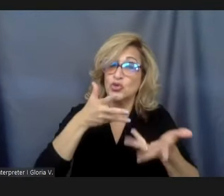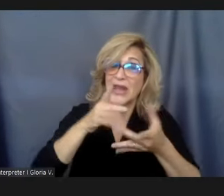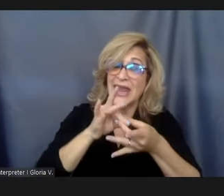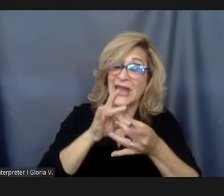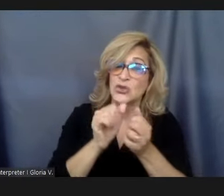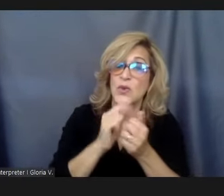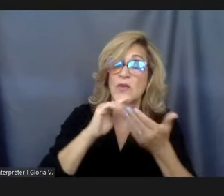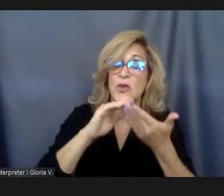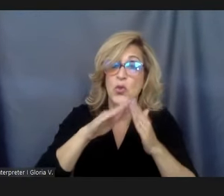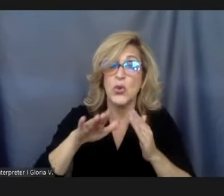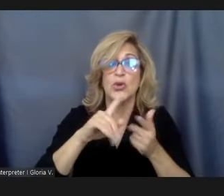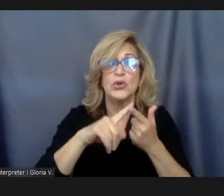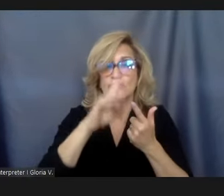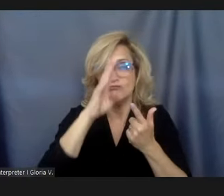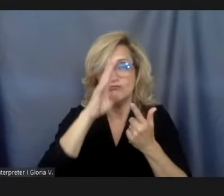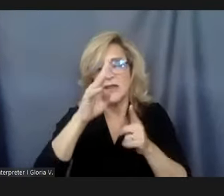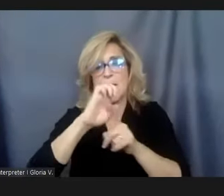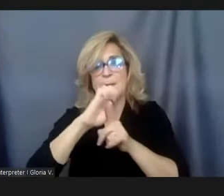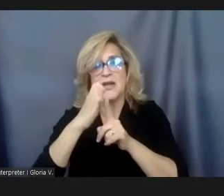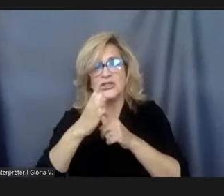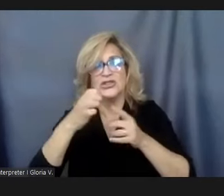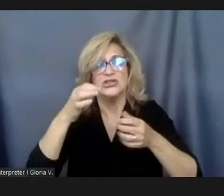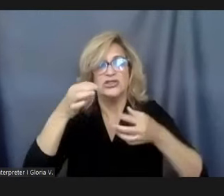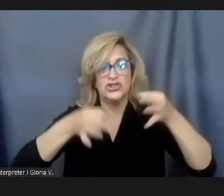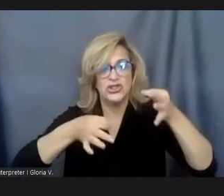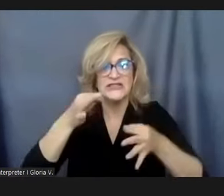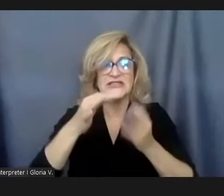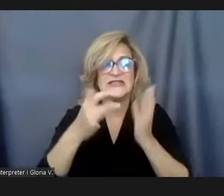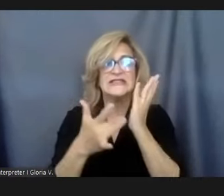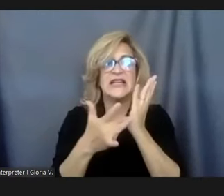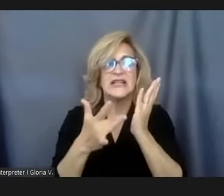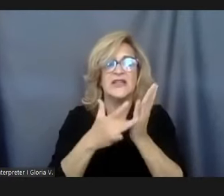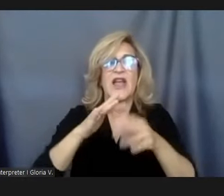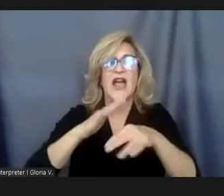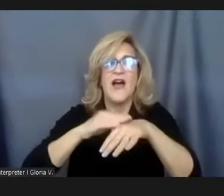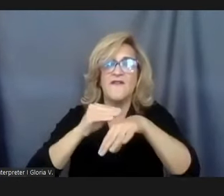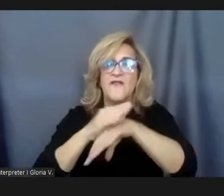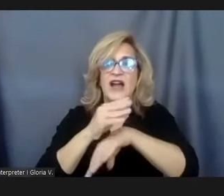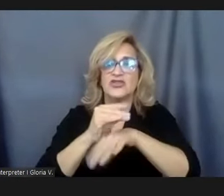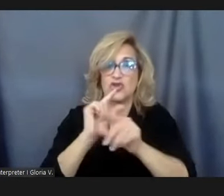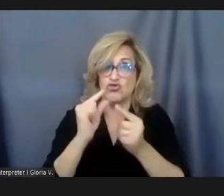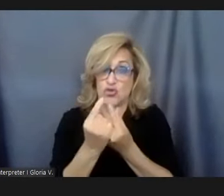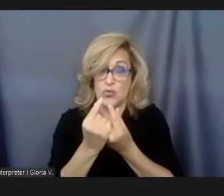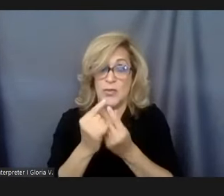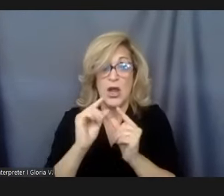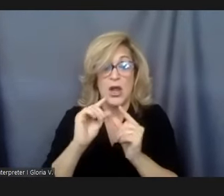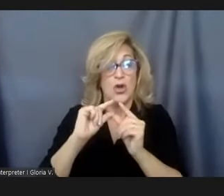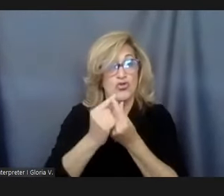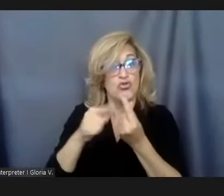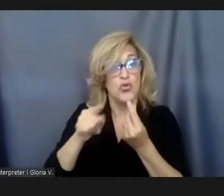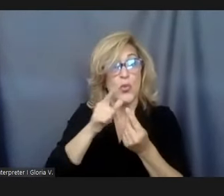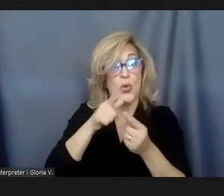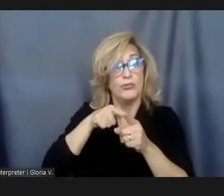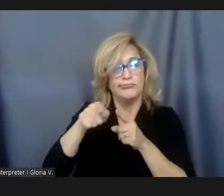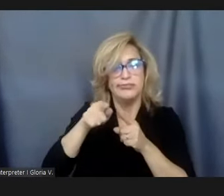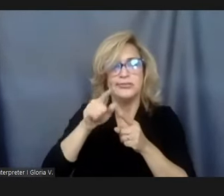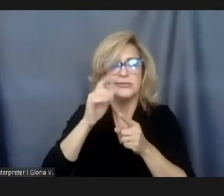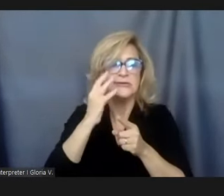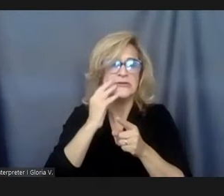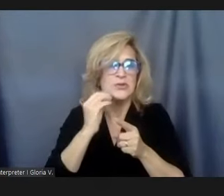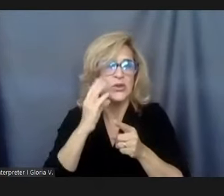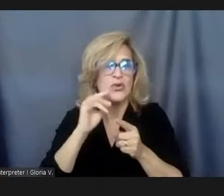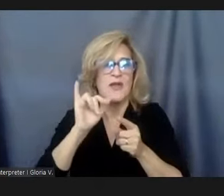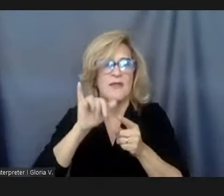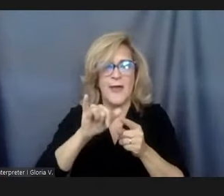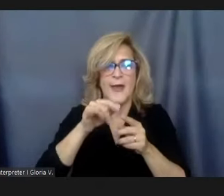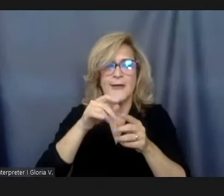through the creation of an environmental justice technical advisory group. This is a group of technical experts who have knowledge of environmental justice